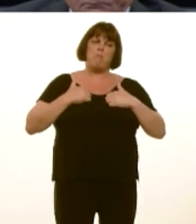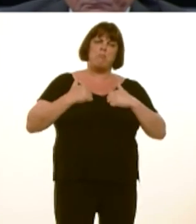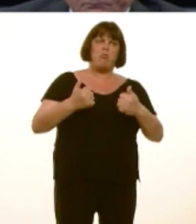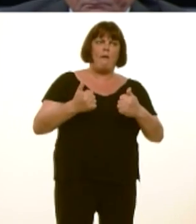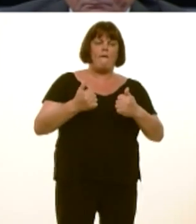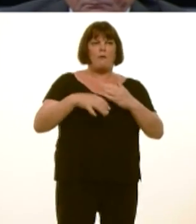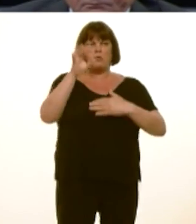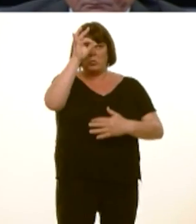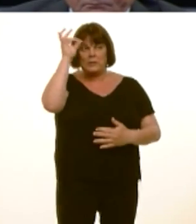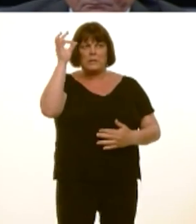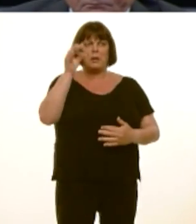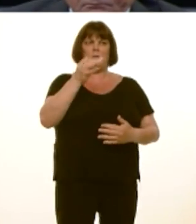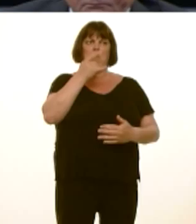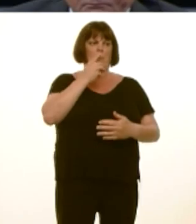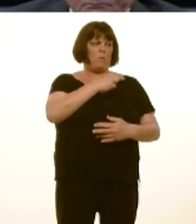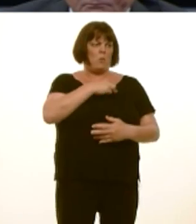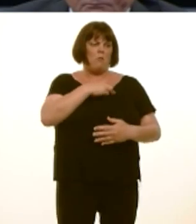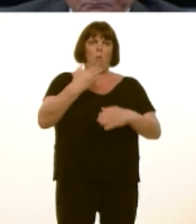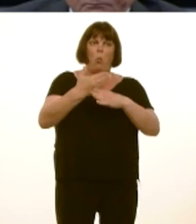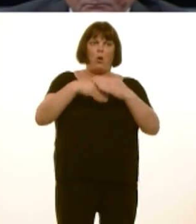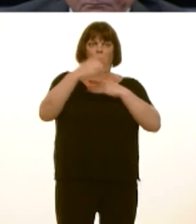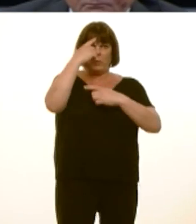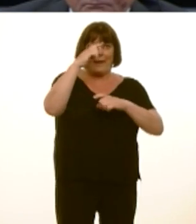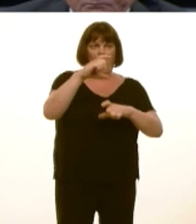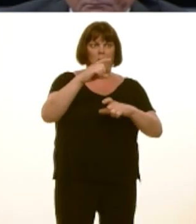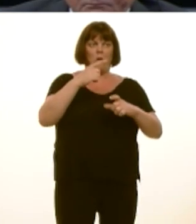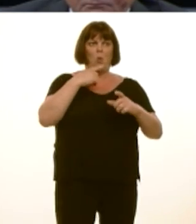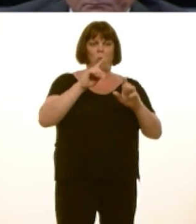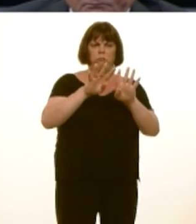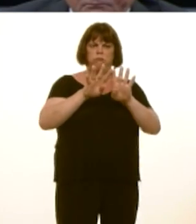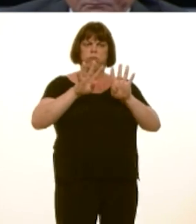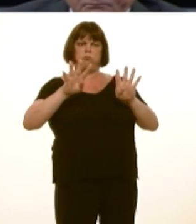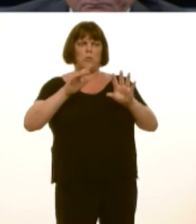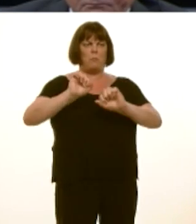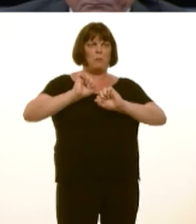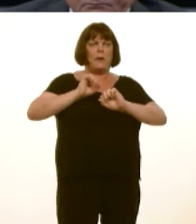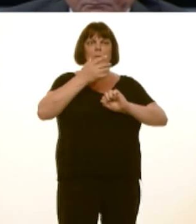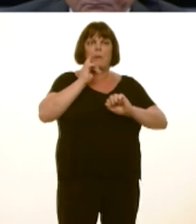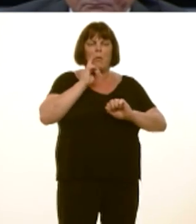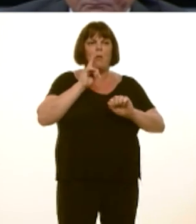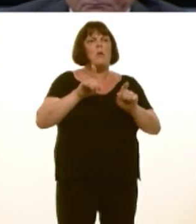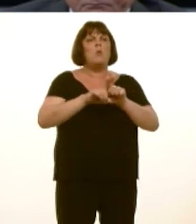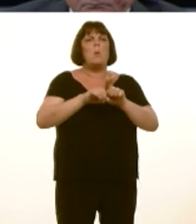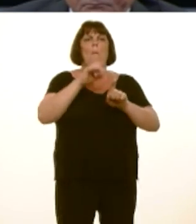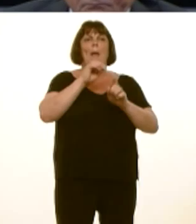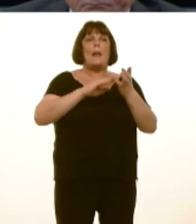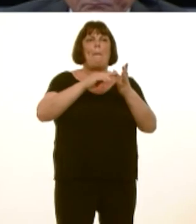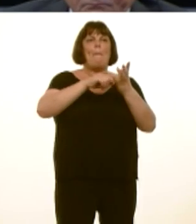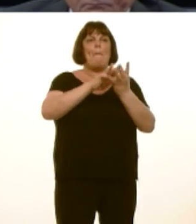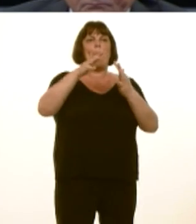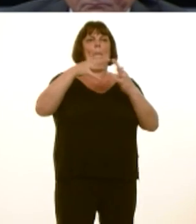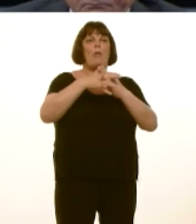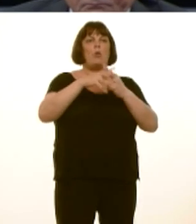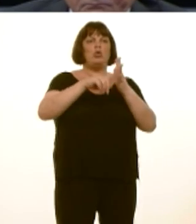staff forming a human shield to protect tourists, or indeed Matthew James, who threw himself in front